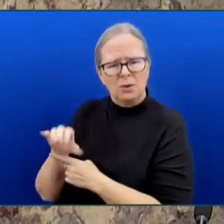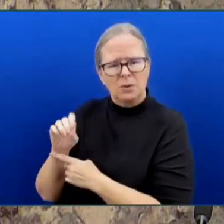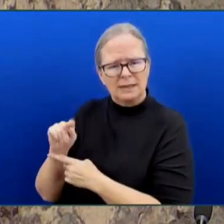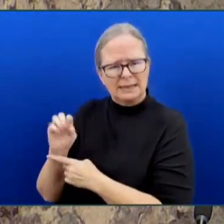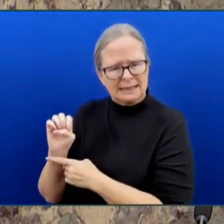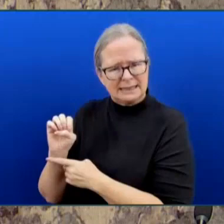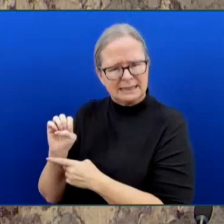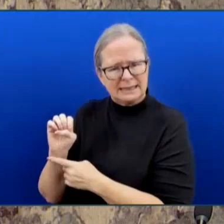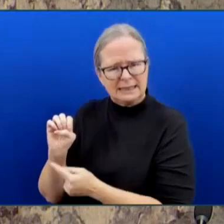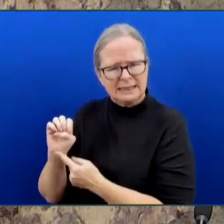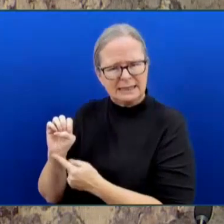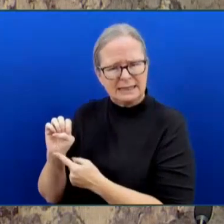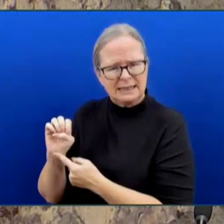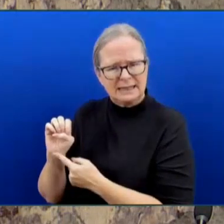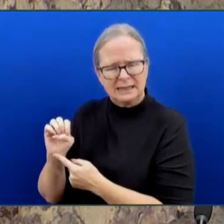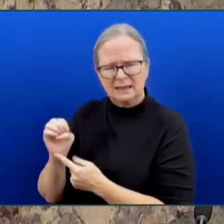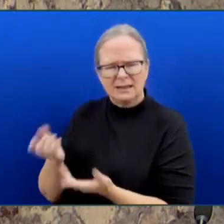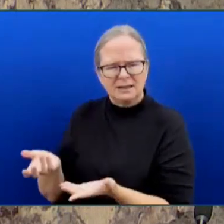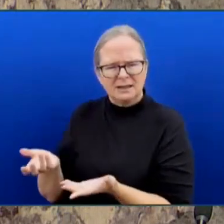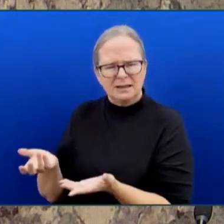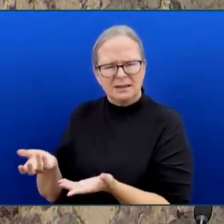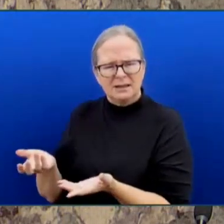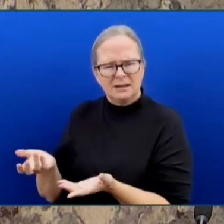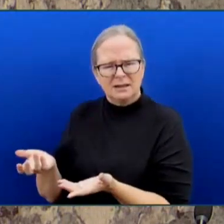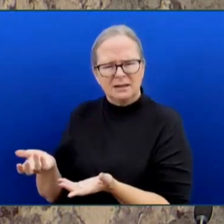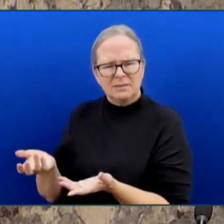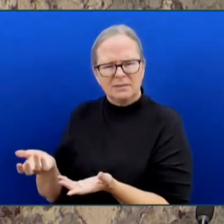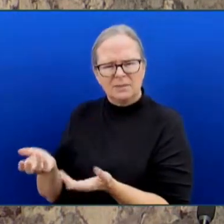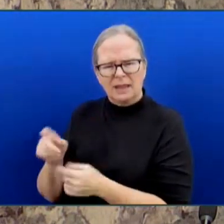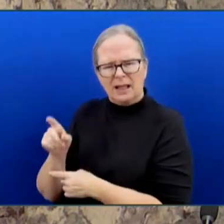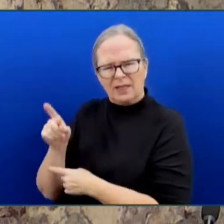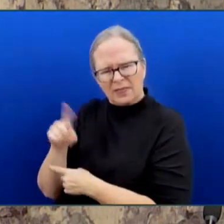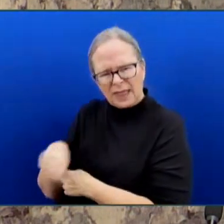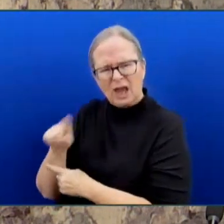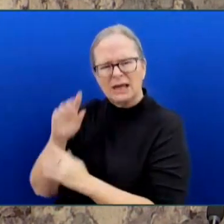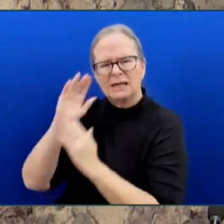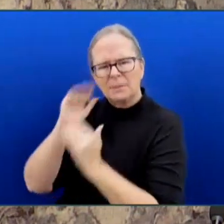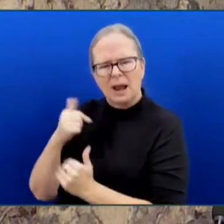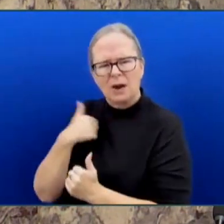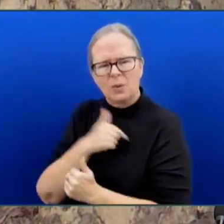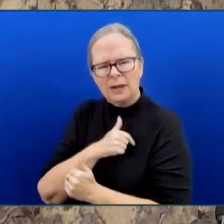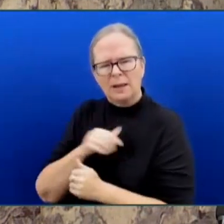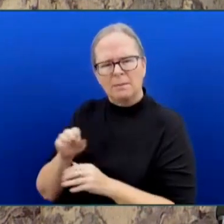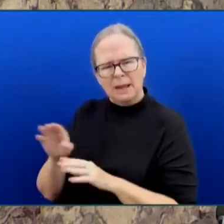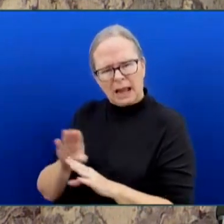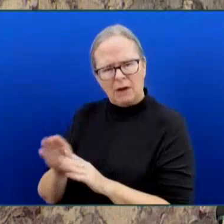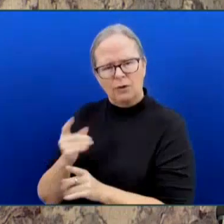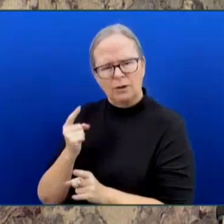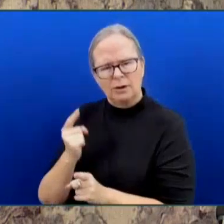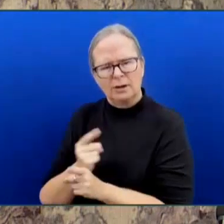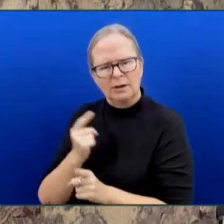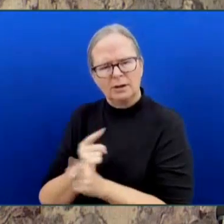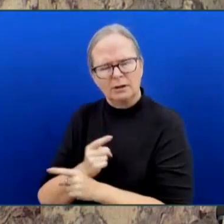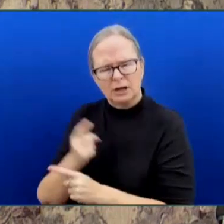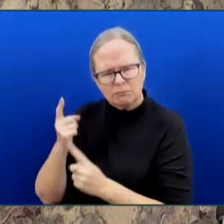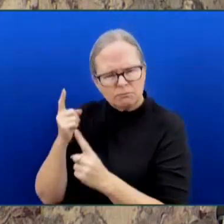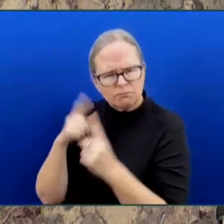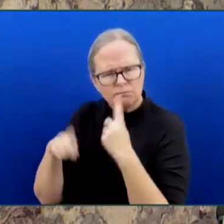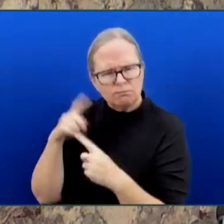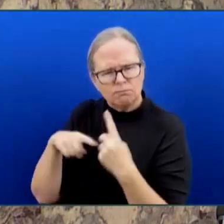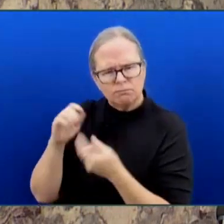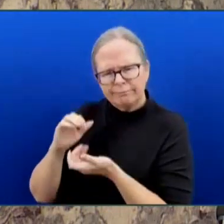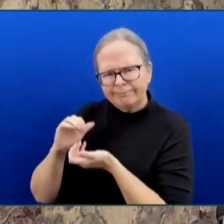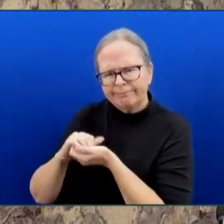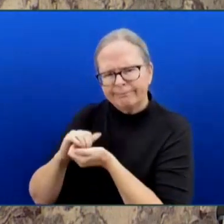might add, is just the kind of unpredictable and hostile environment that will drive more jobs out of BC. Here is yet